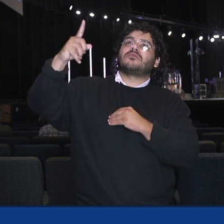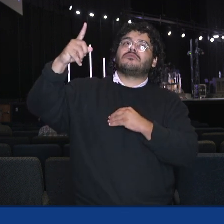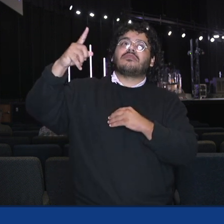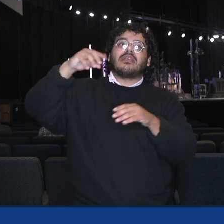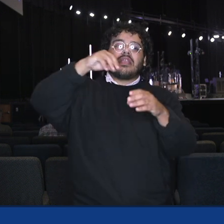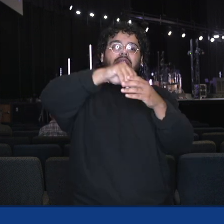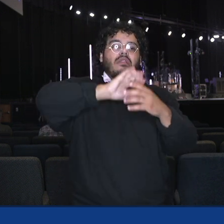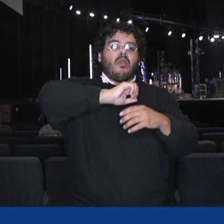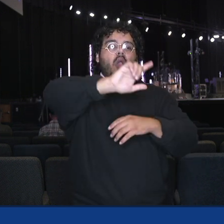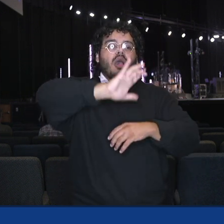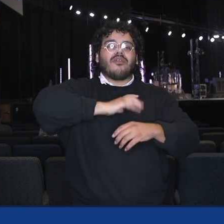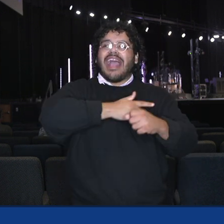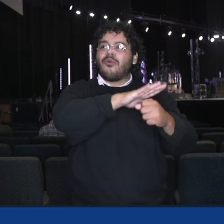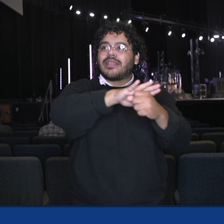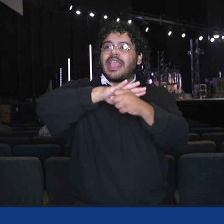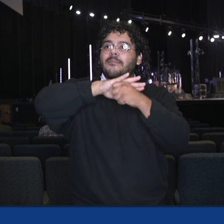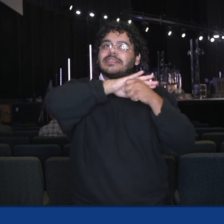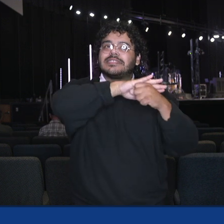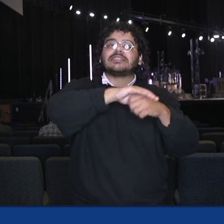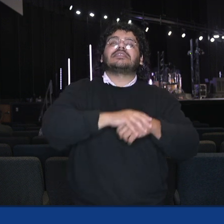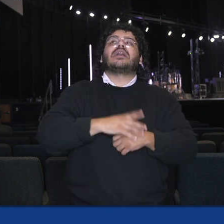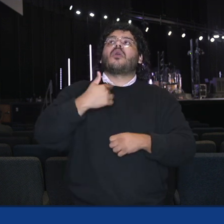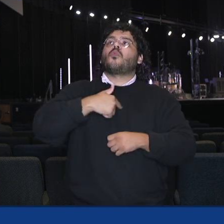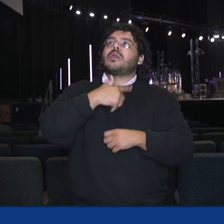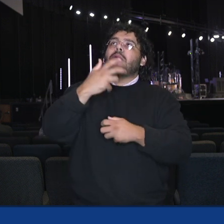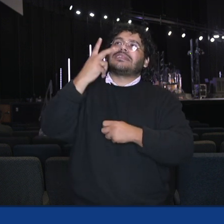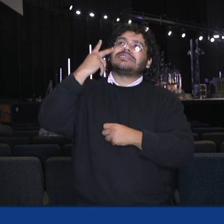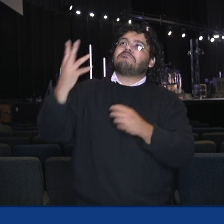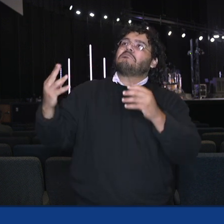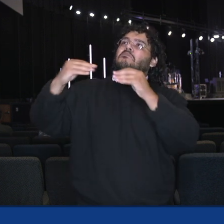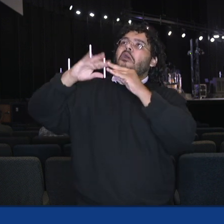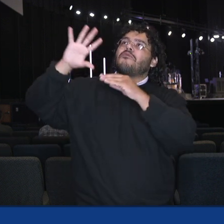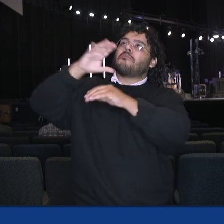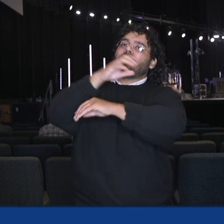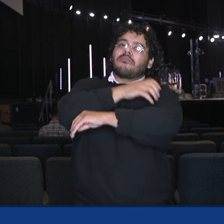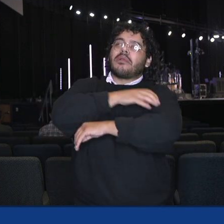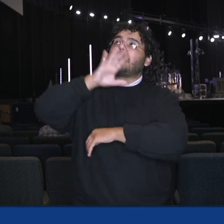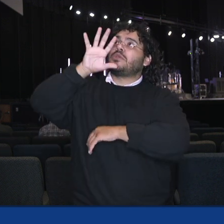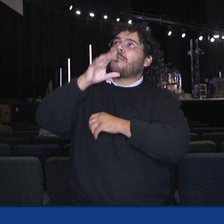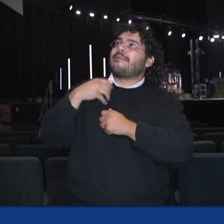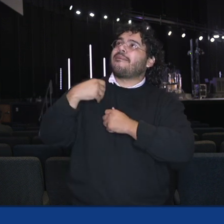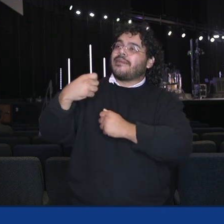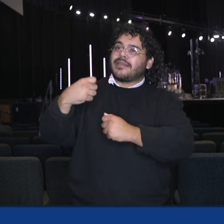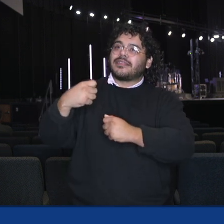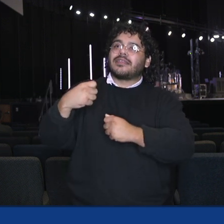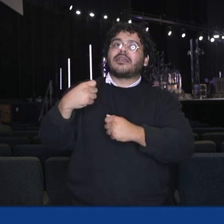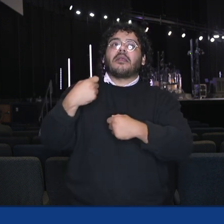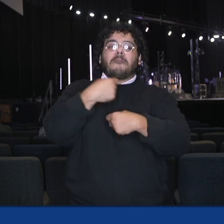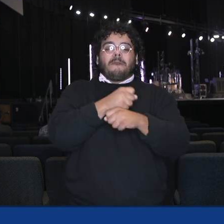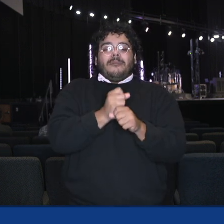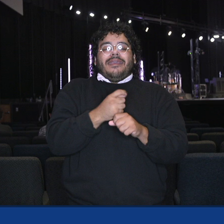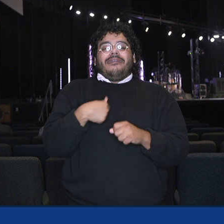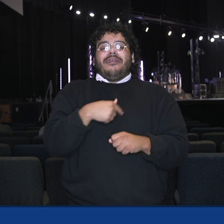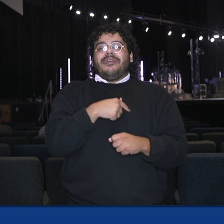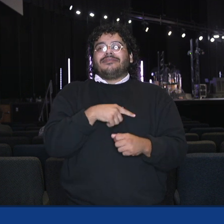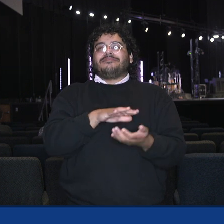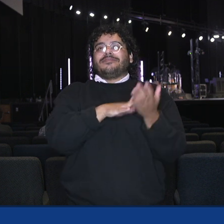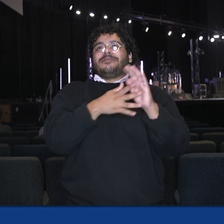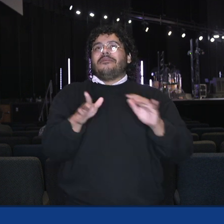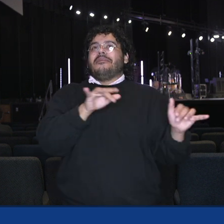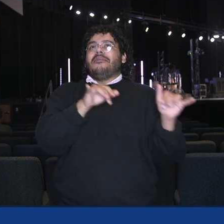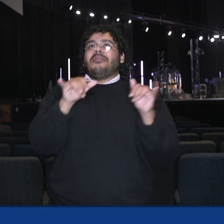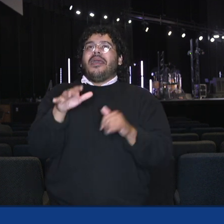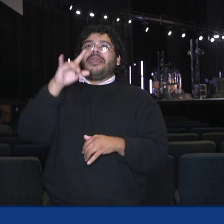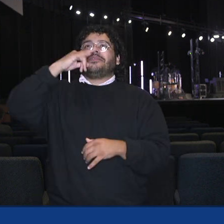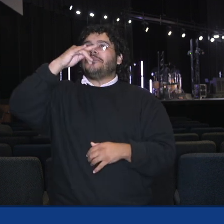God. We want to see more of your power, more of your healing, Lord. Make us like children who aren't afraid to ask